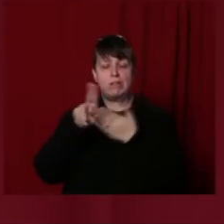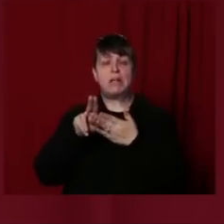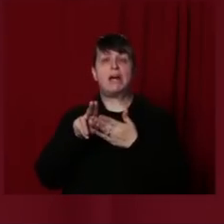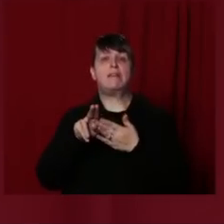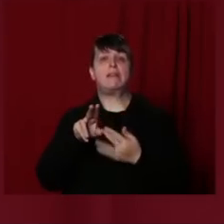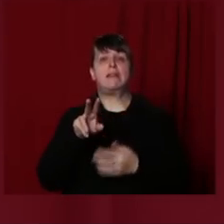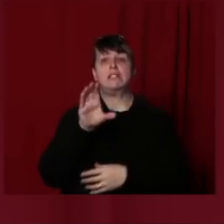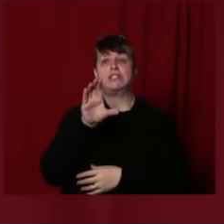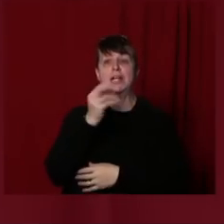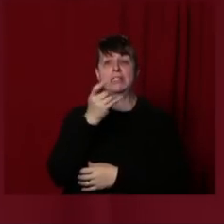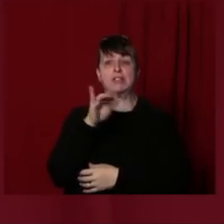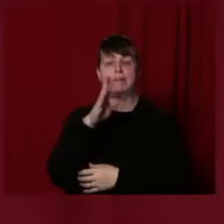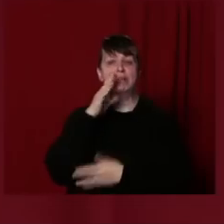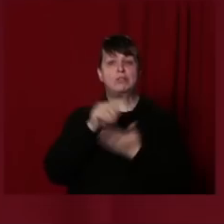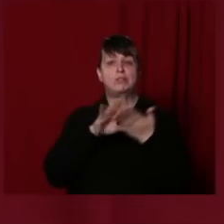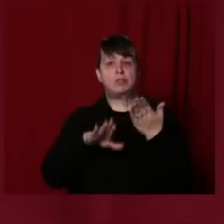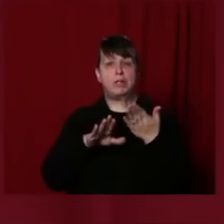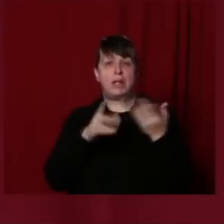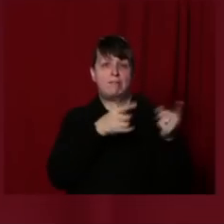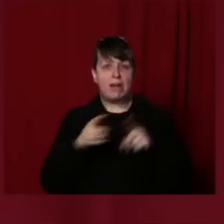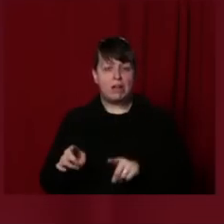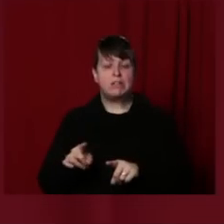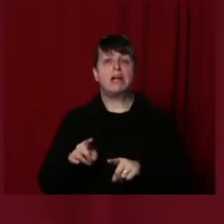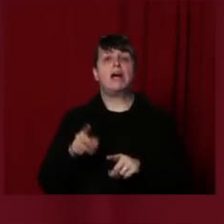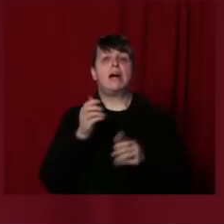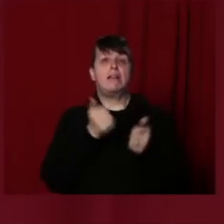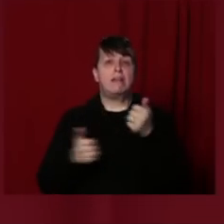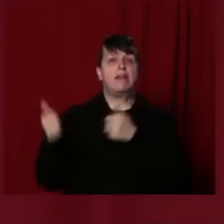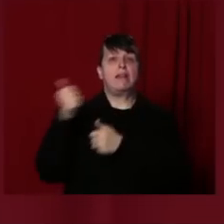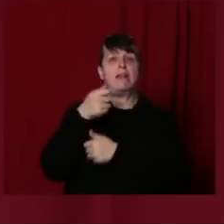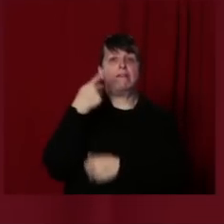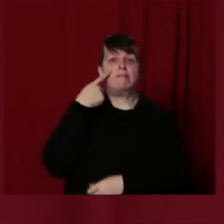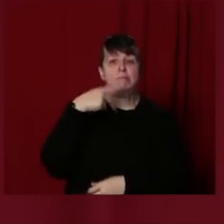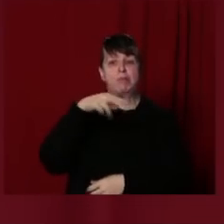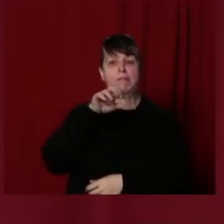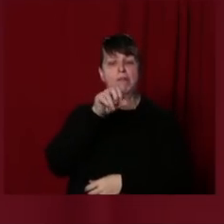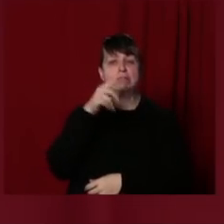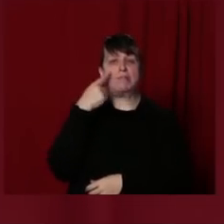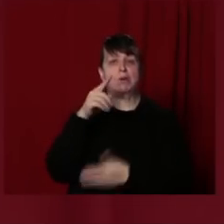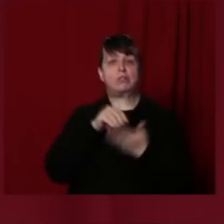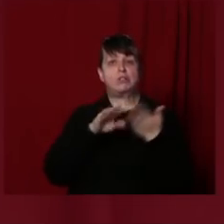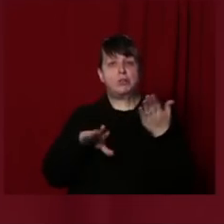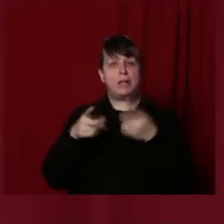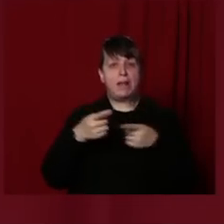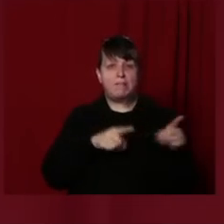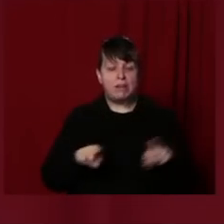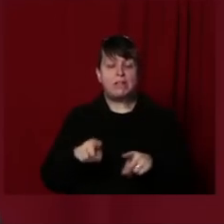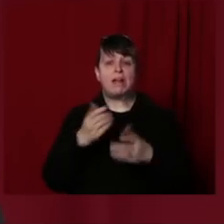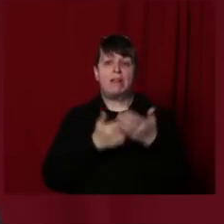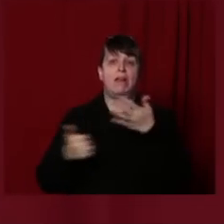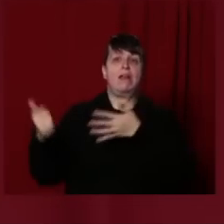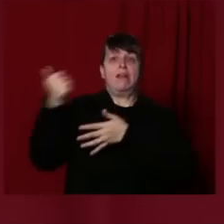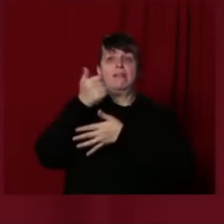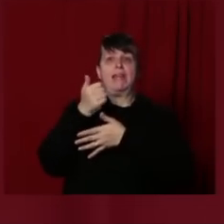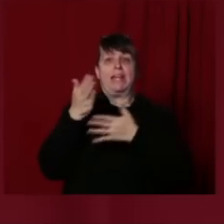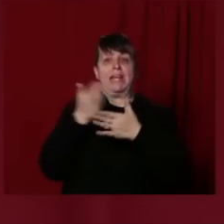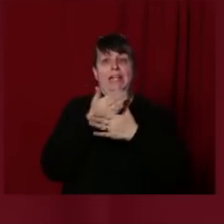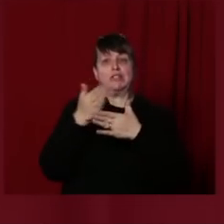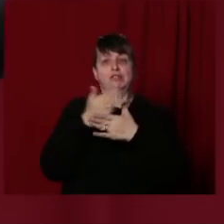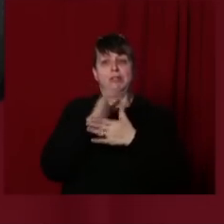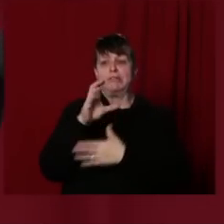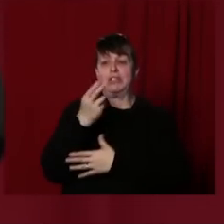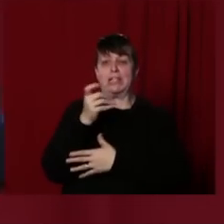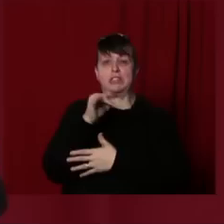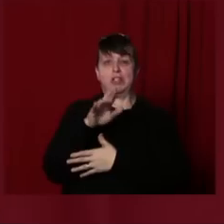Affairs, then as the Provost and Executive Vice Chancellor for Academic and Student Affairs, then as the Interim Chancellor, and then